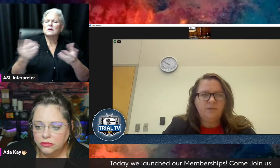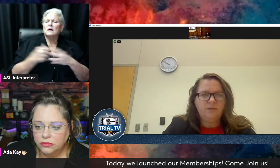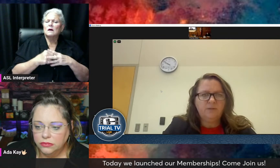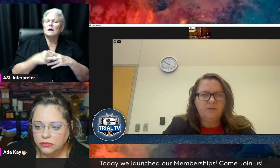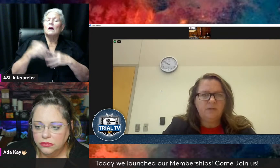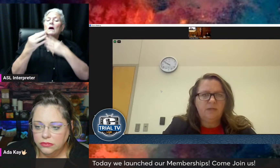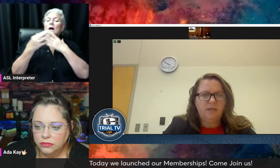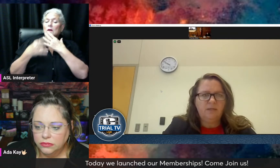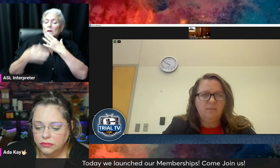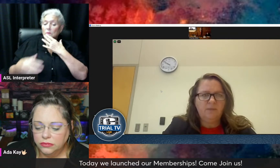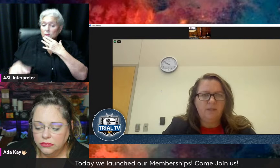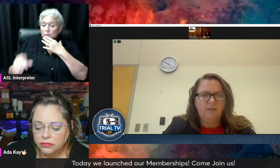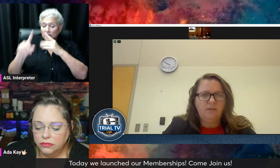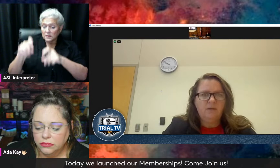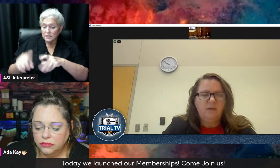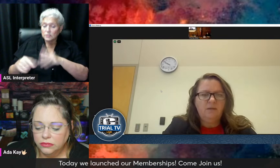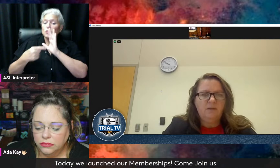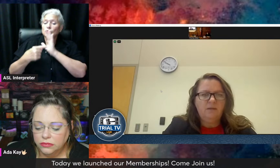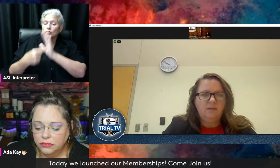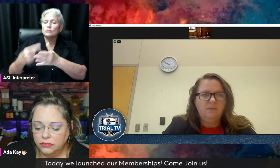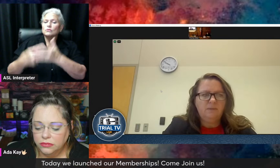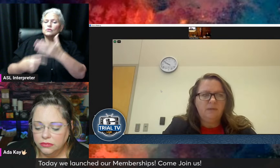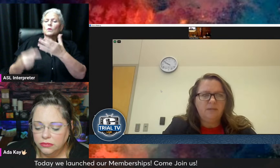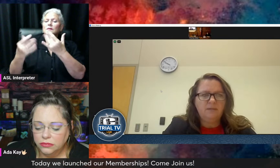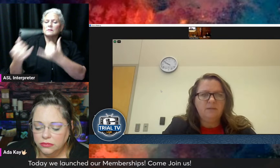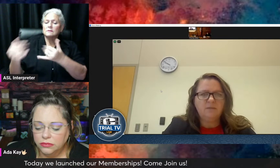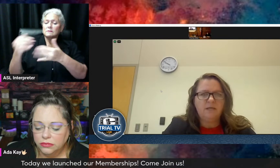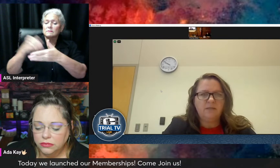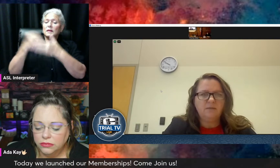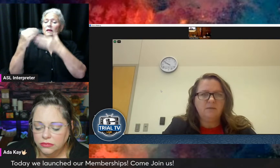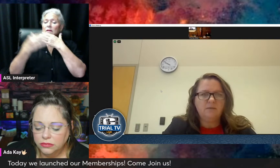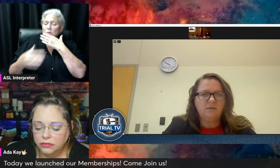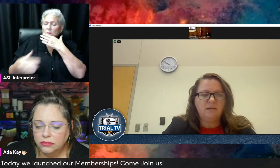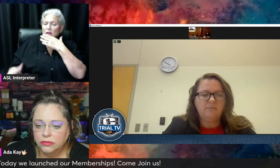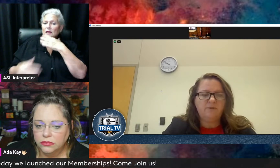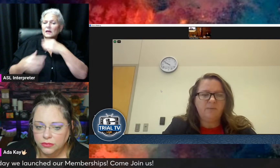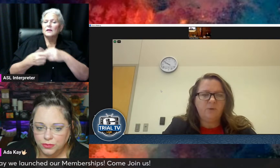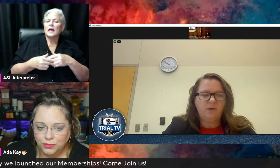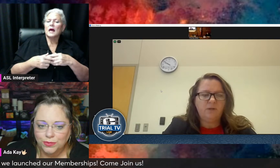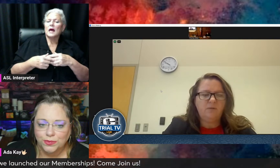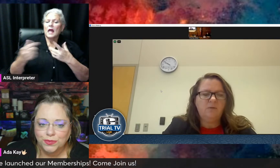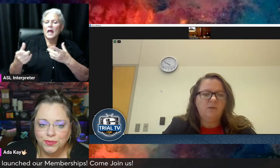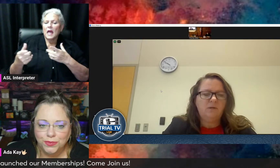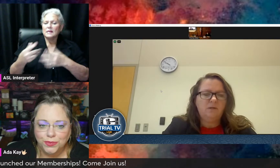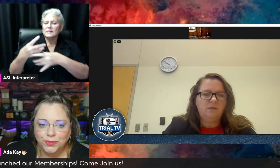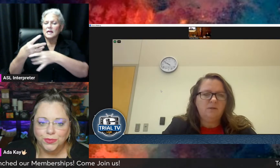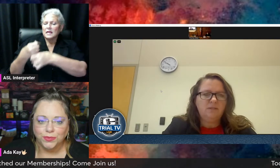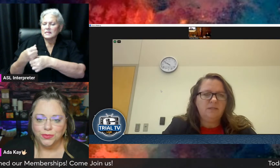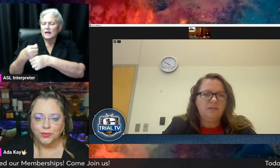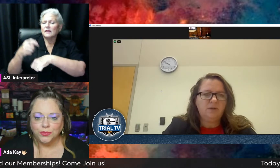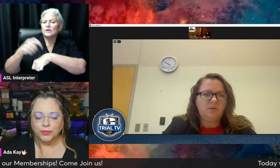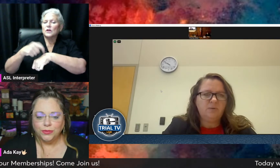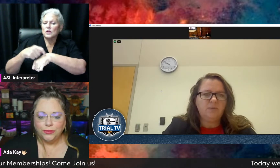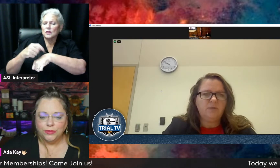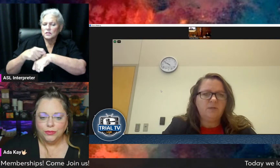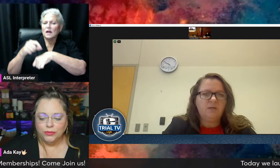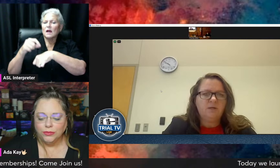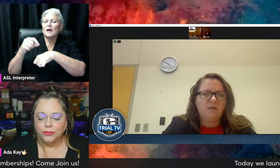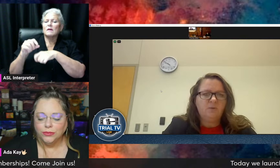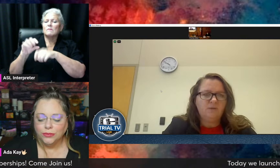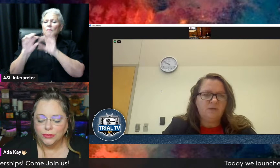shows what is currently in the blood. It typically has a little tighter time frame window. Urine test